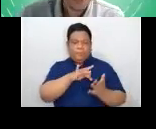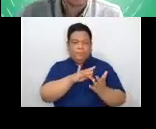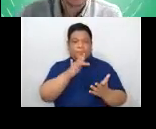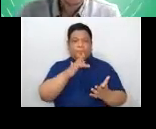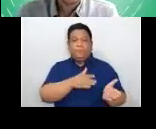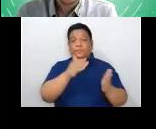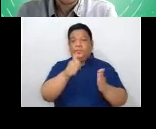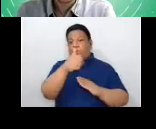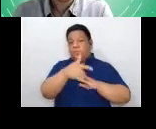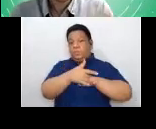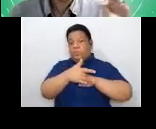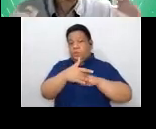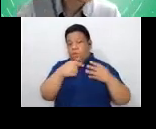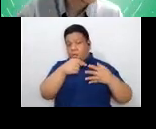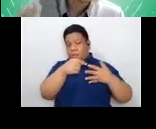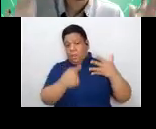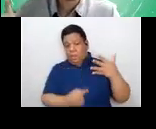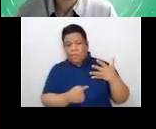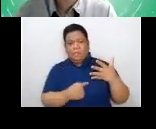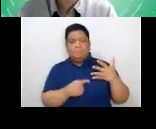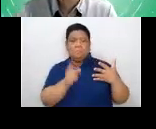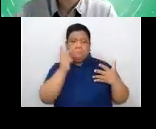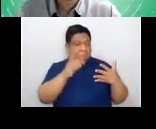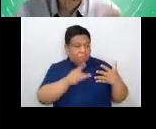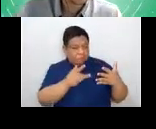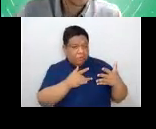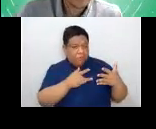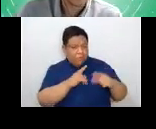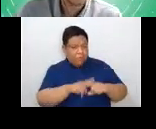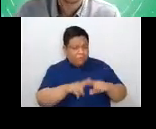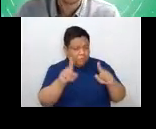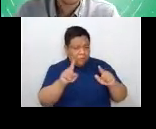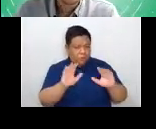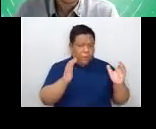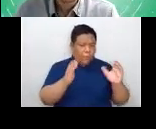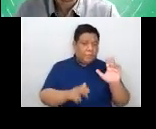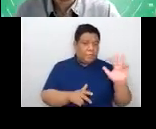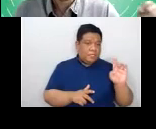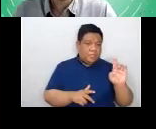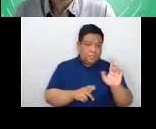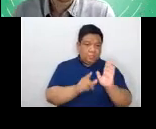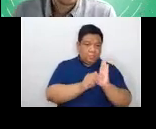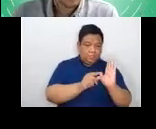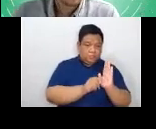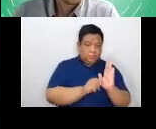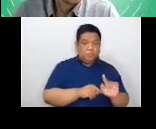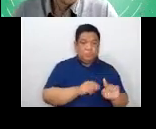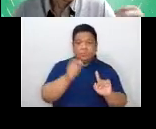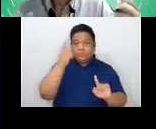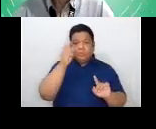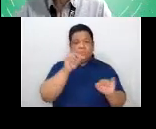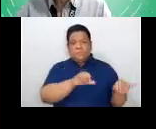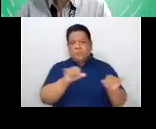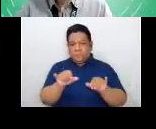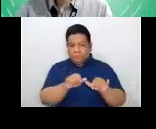technologies here, you'll see that they may feel and look quite different than a 3D printer that you know, but conceptually they're the same. So